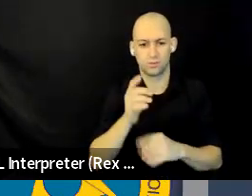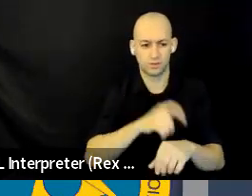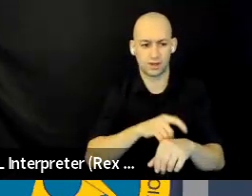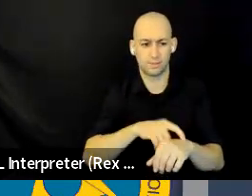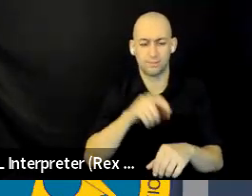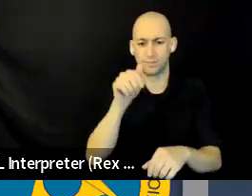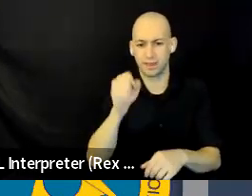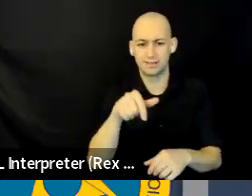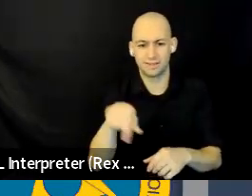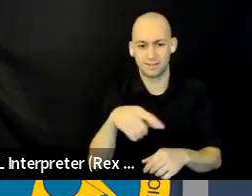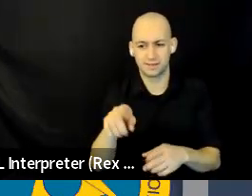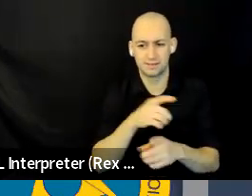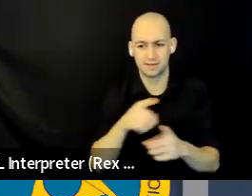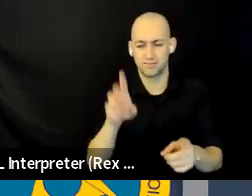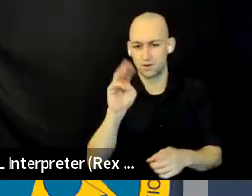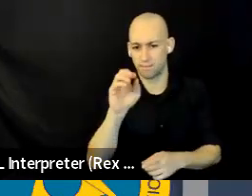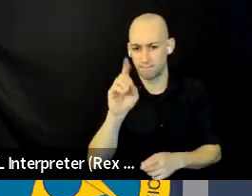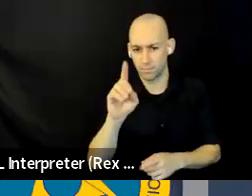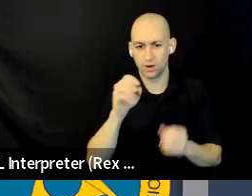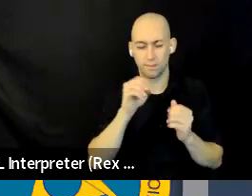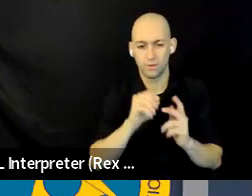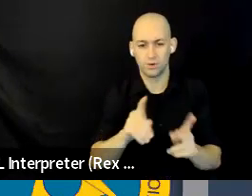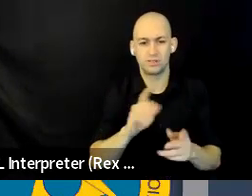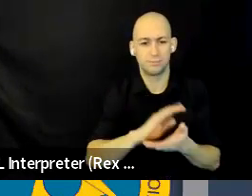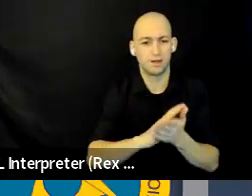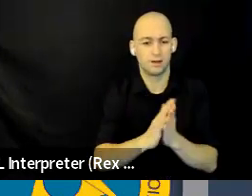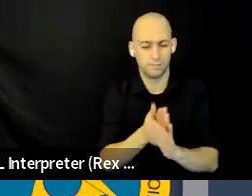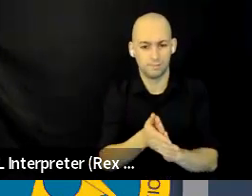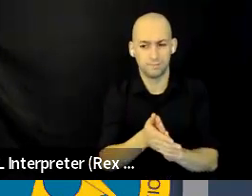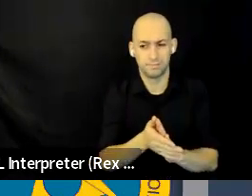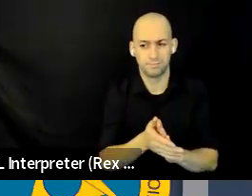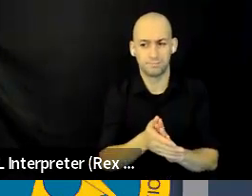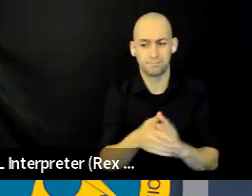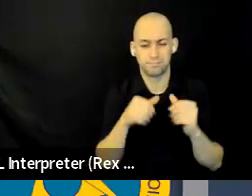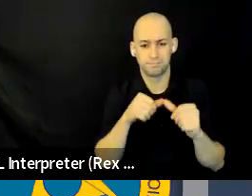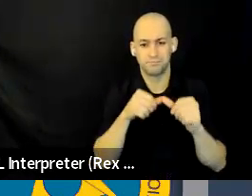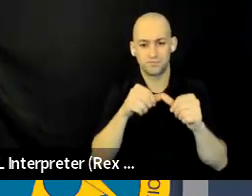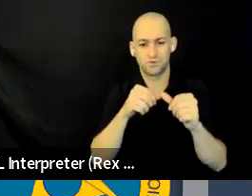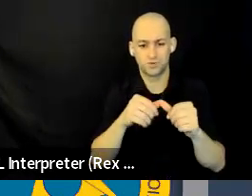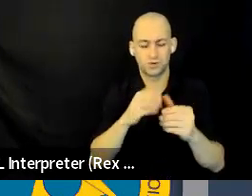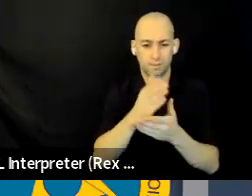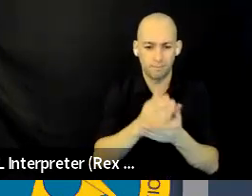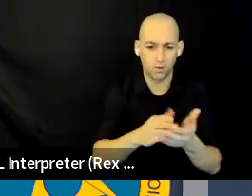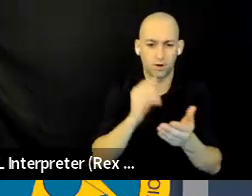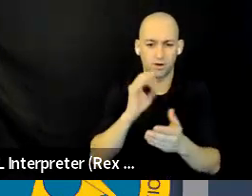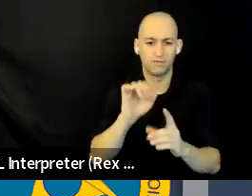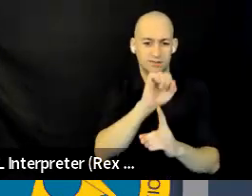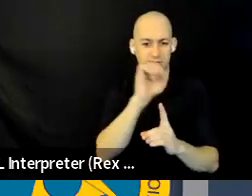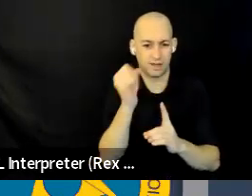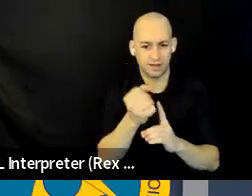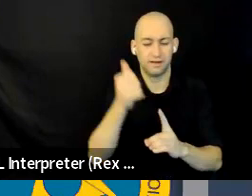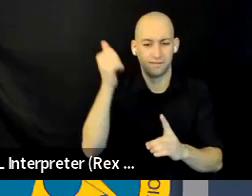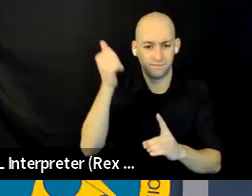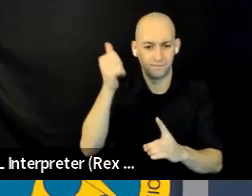these different modes, as these different opportunities become further ingrained in society, further funded